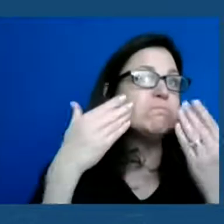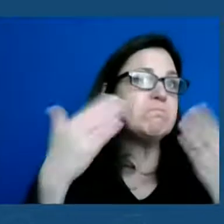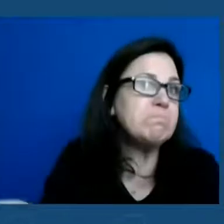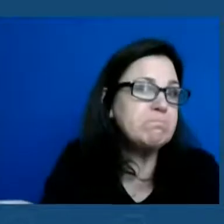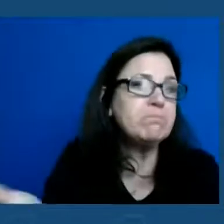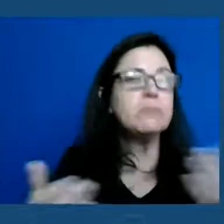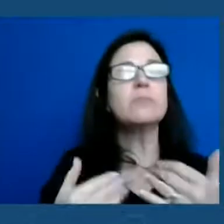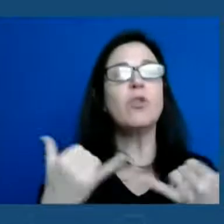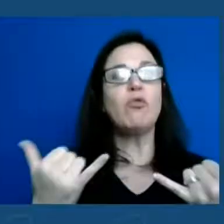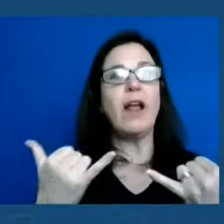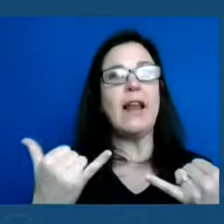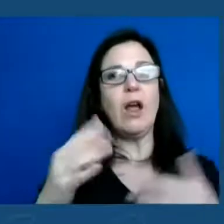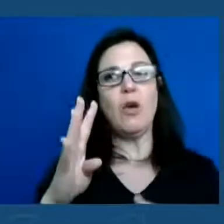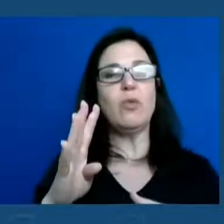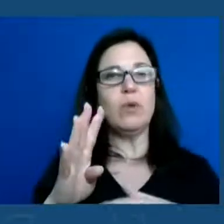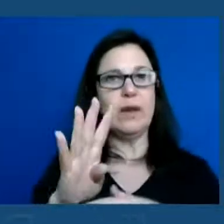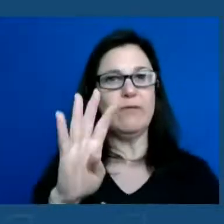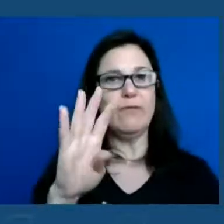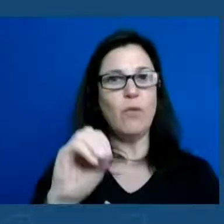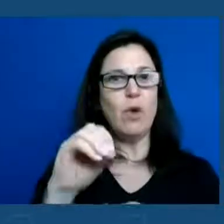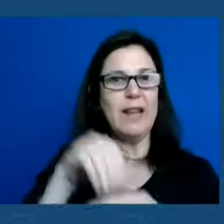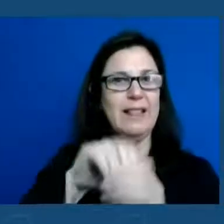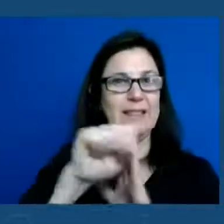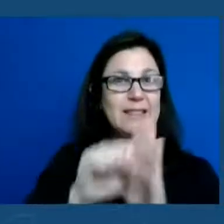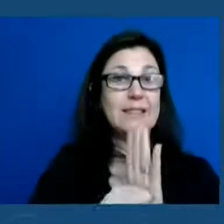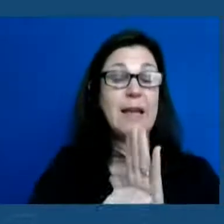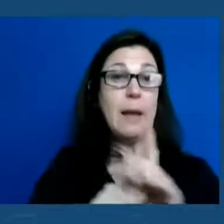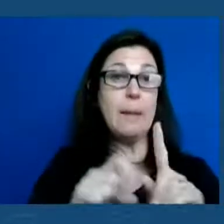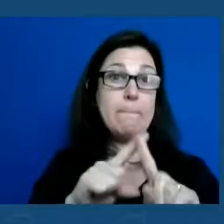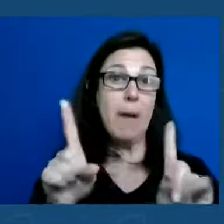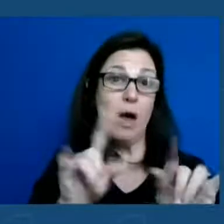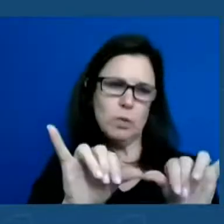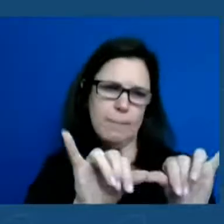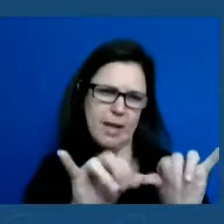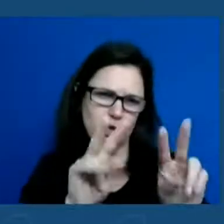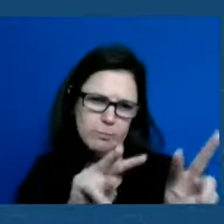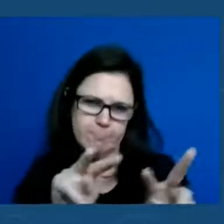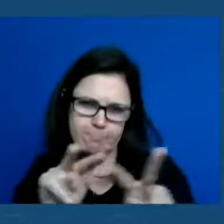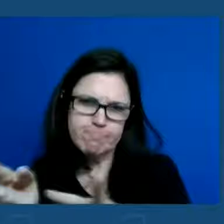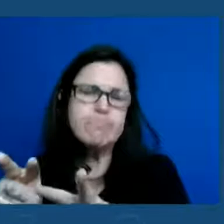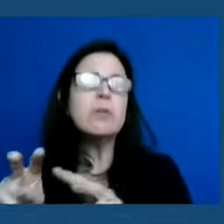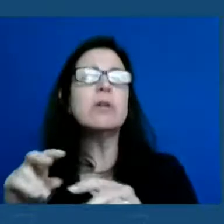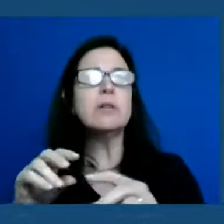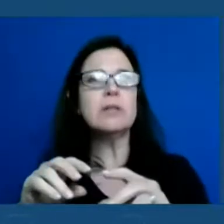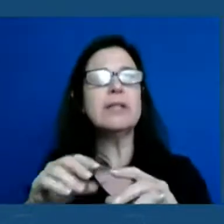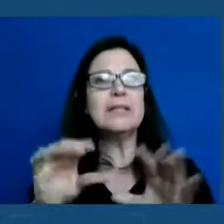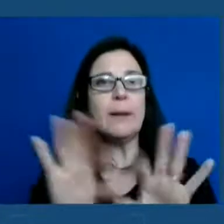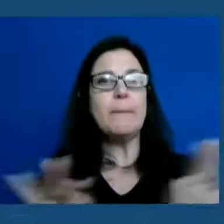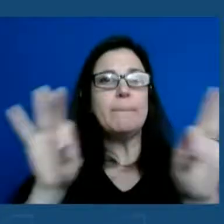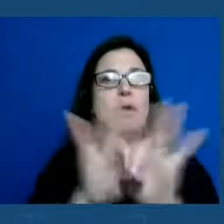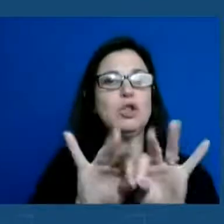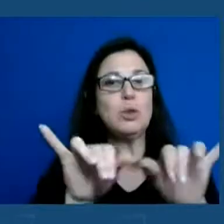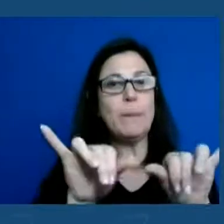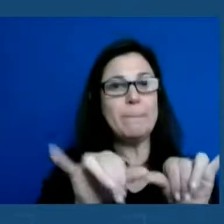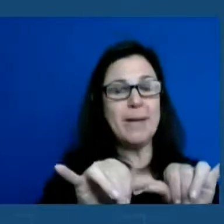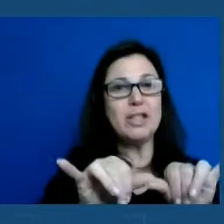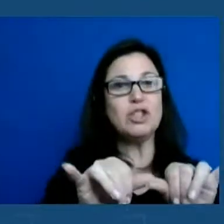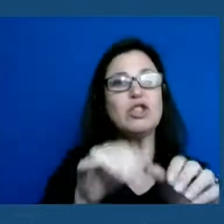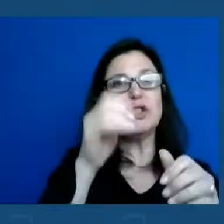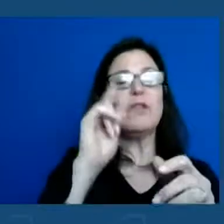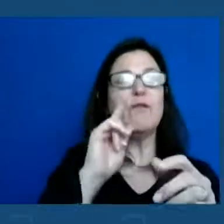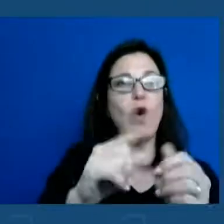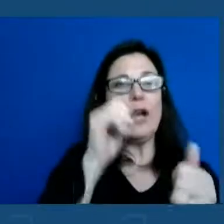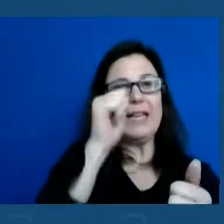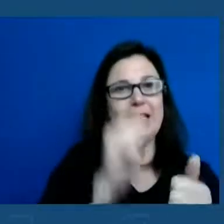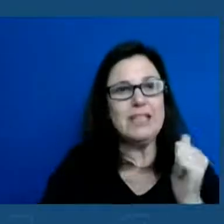40 statewide. But at our peak, now we're measuring, just so you know, it is better to be measuring cases per 100,000